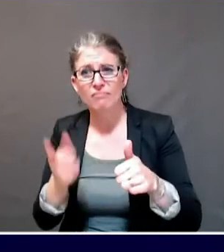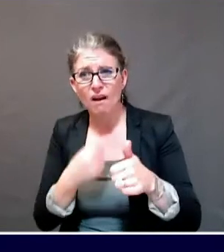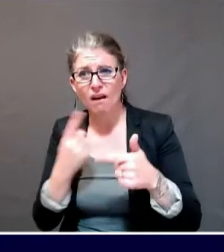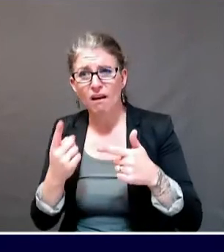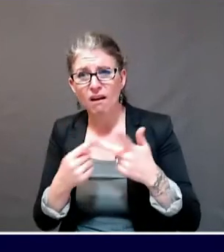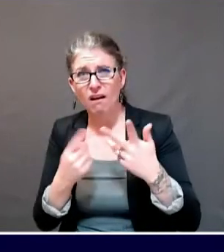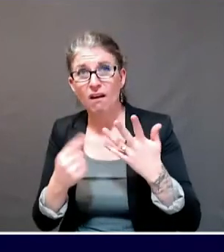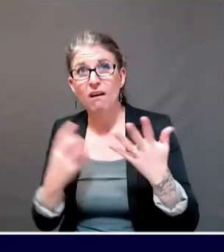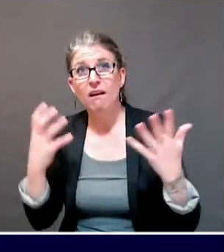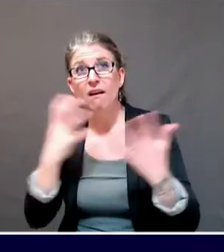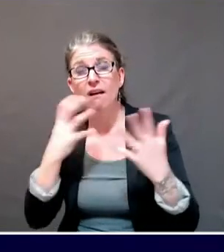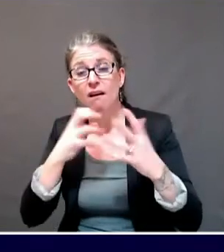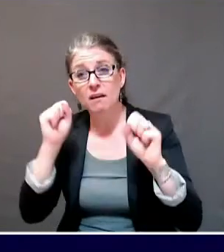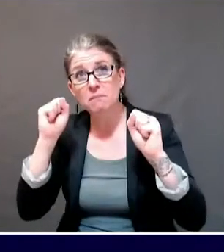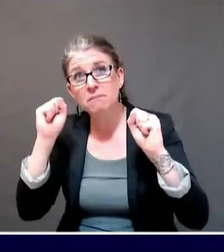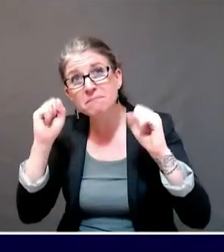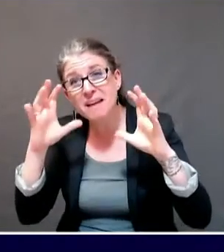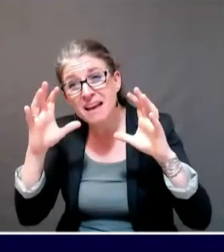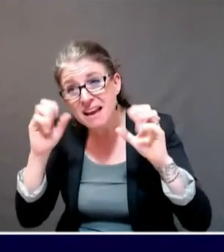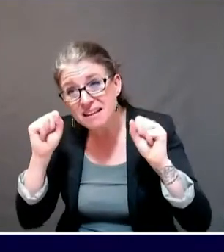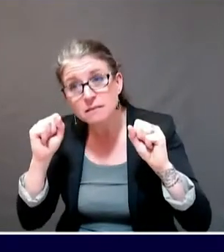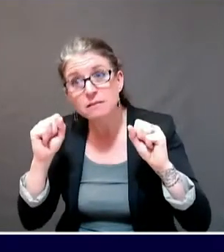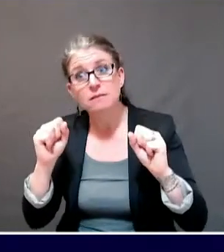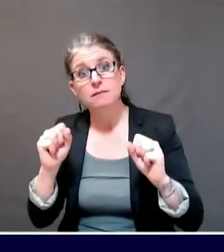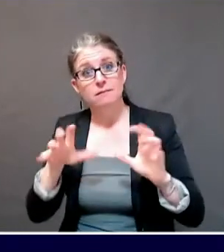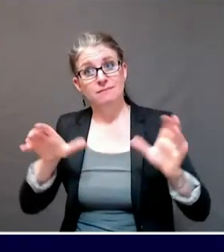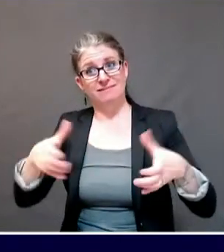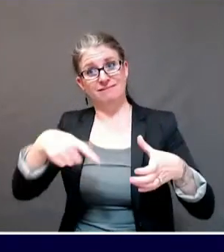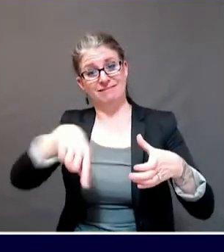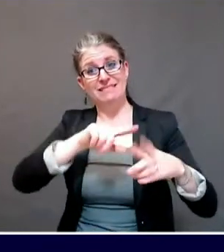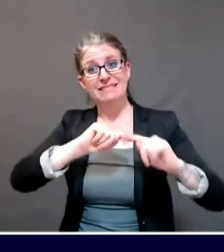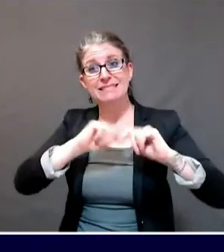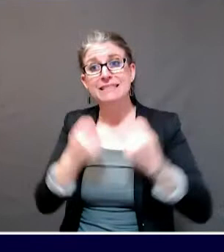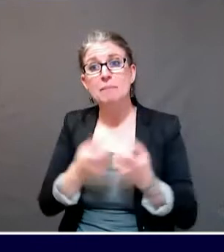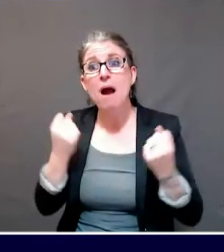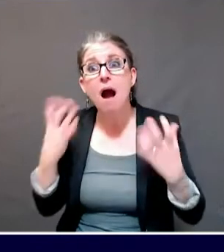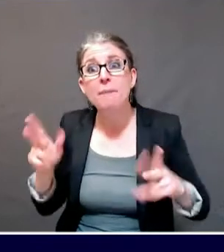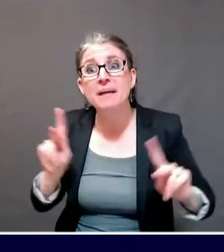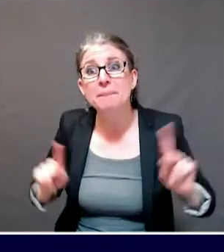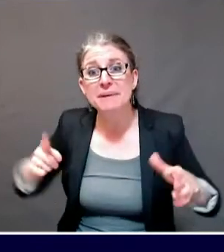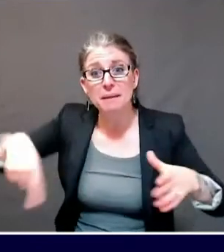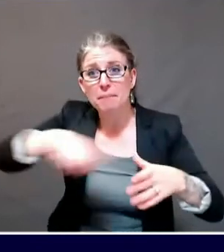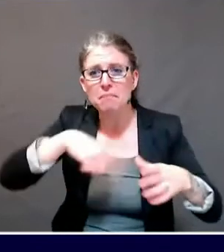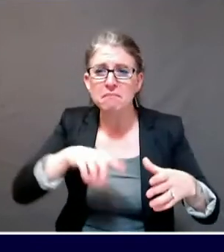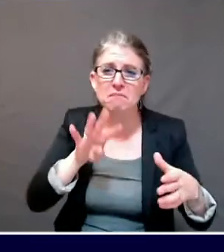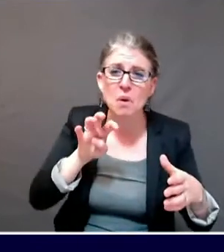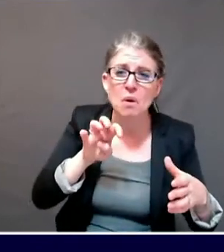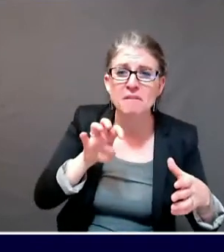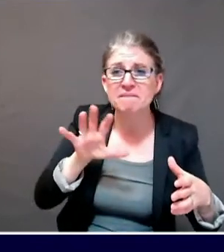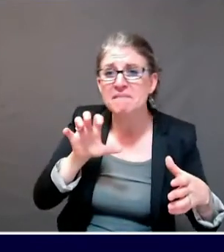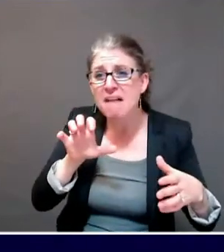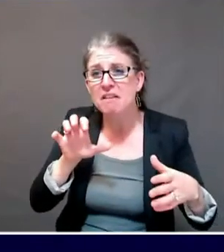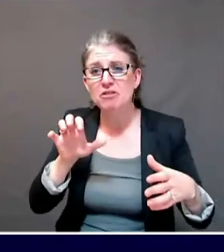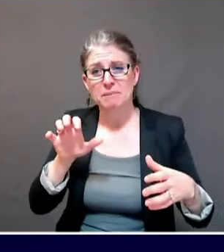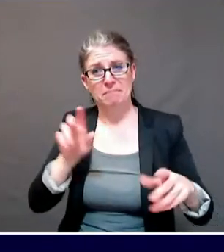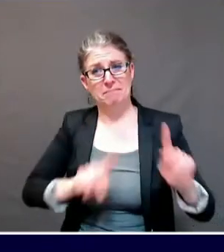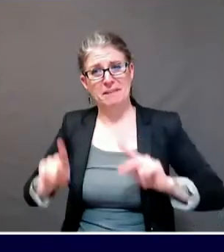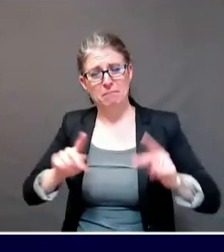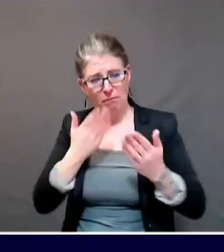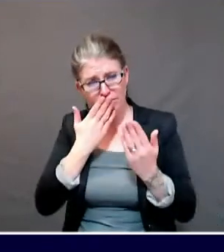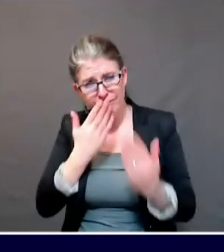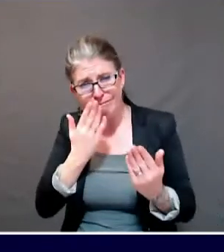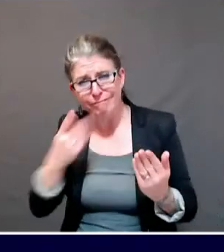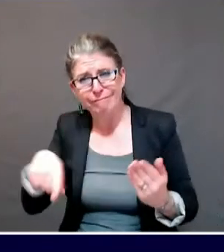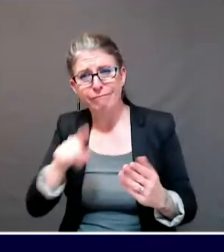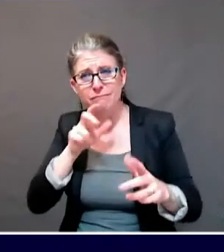numbers what they were, to make sure that every single person in Maine had information, supplies, and the wherewithal to